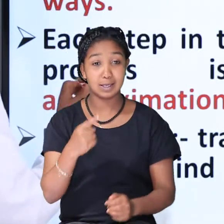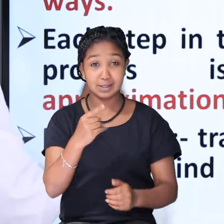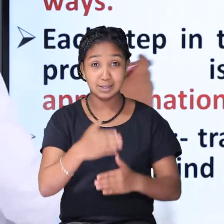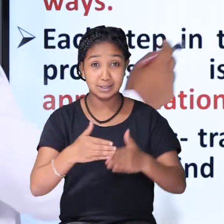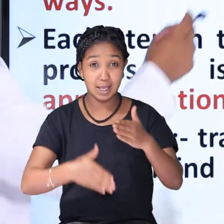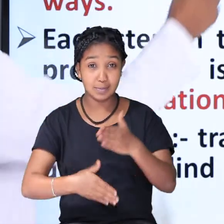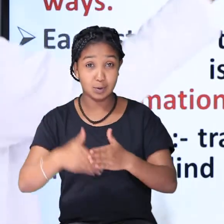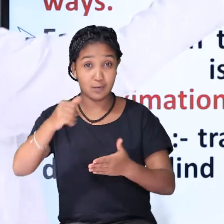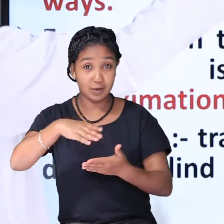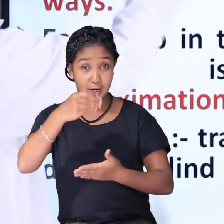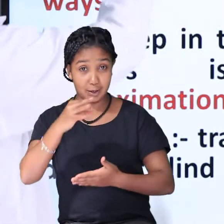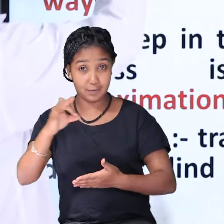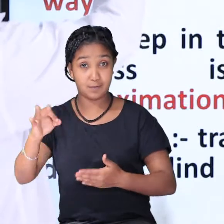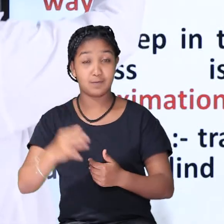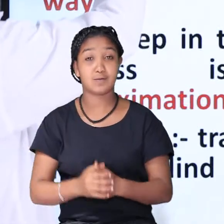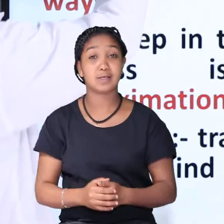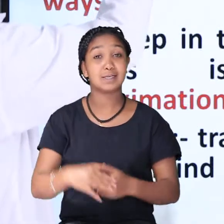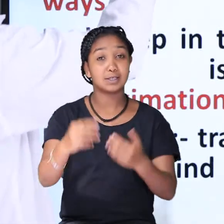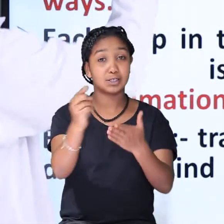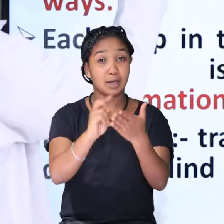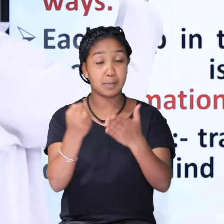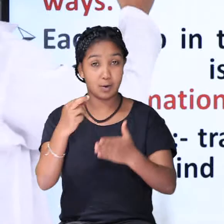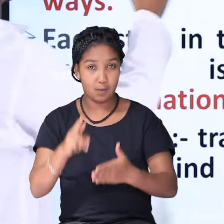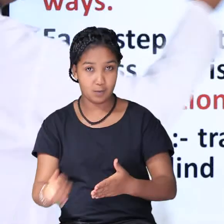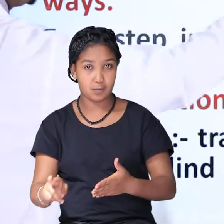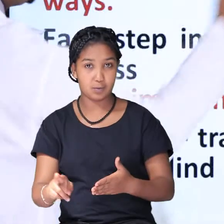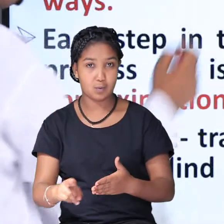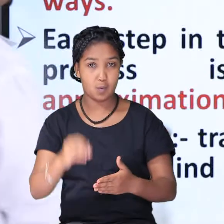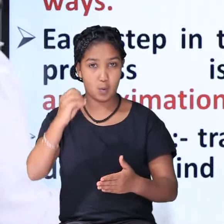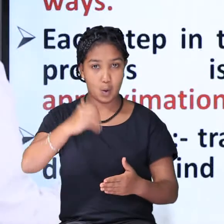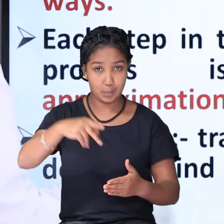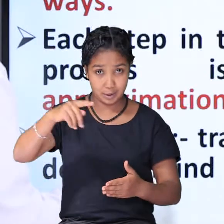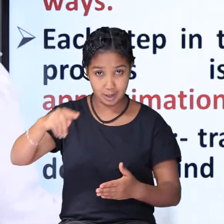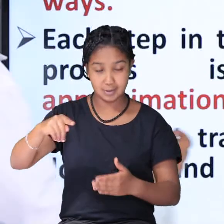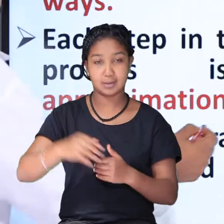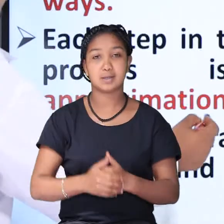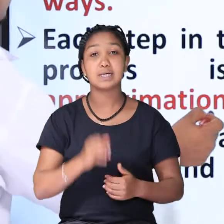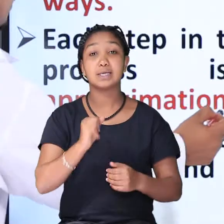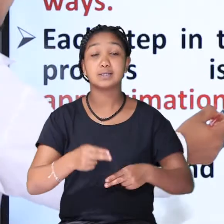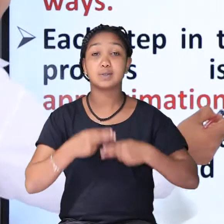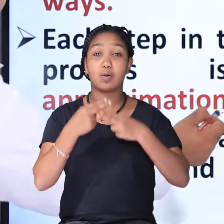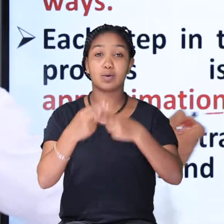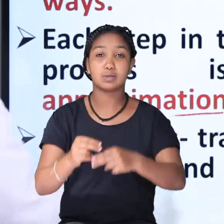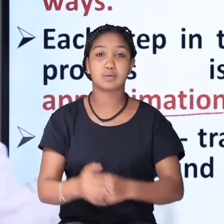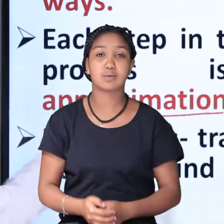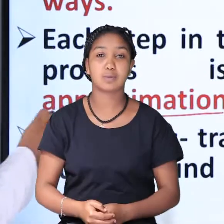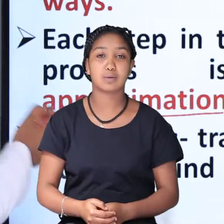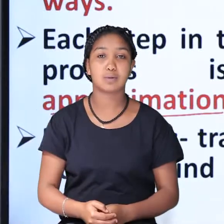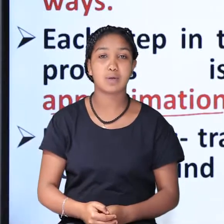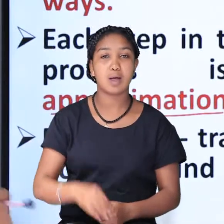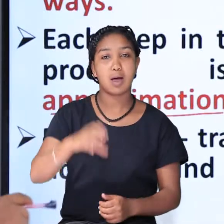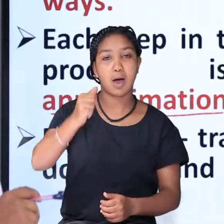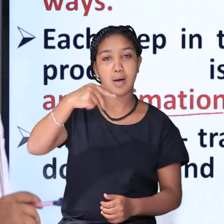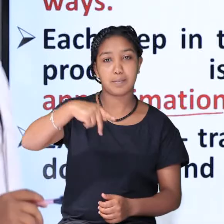in learning of shaping or operant conditioning is called